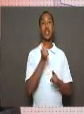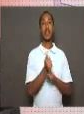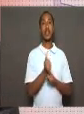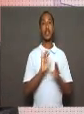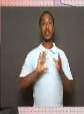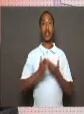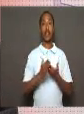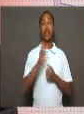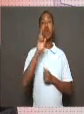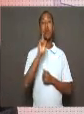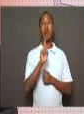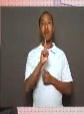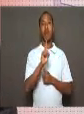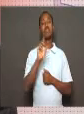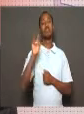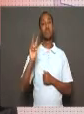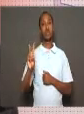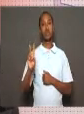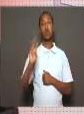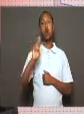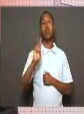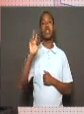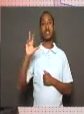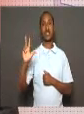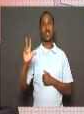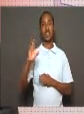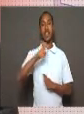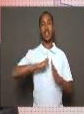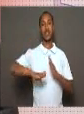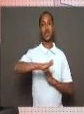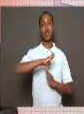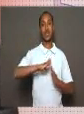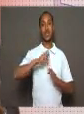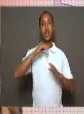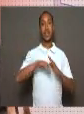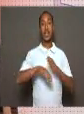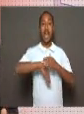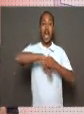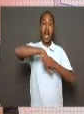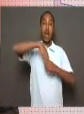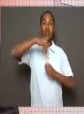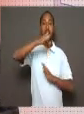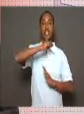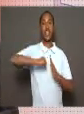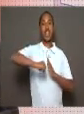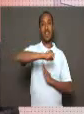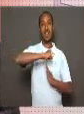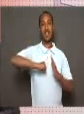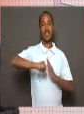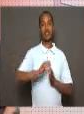Metals tend to have 1, 2, or 3 electrons in their outermost